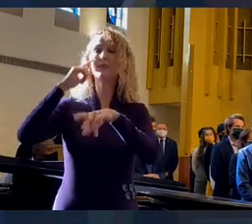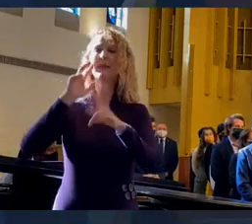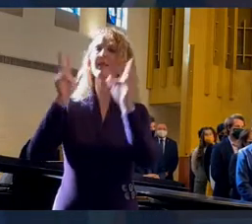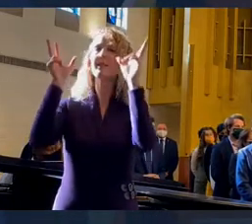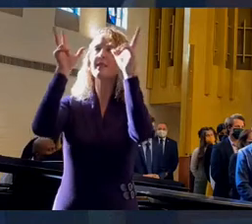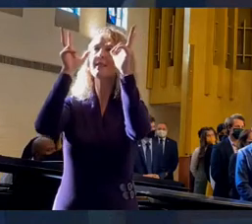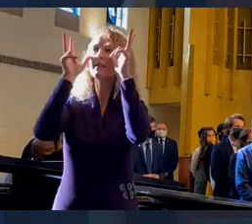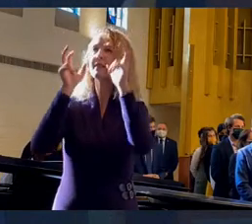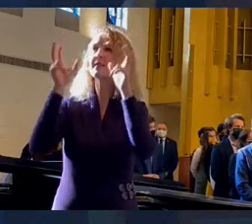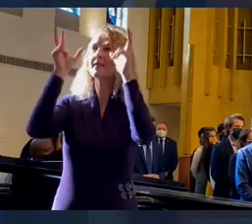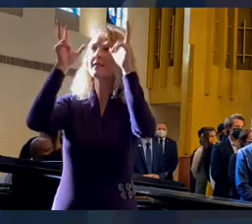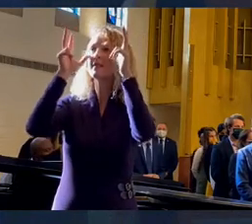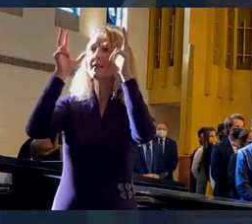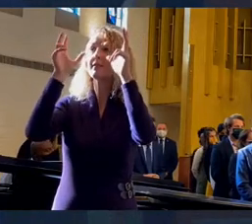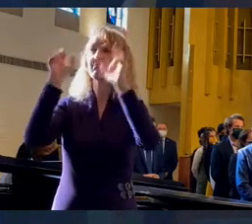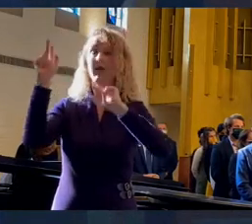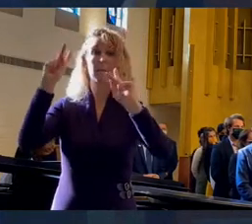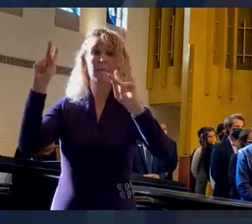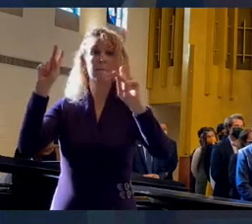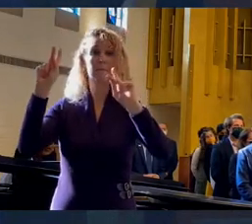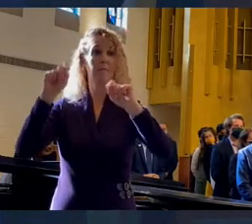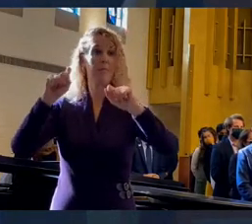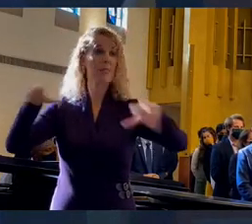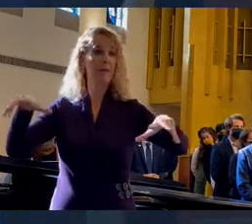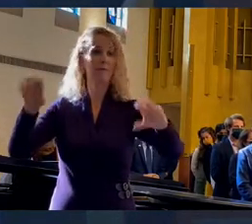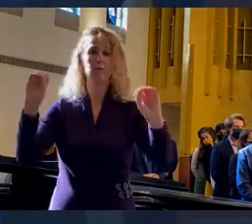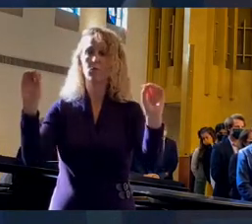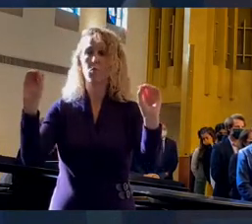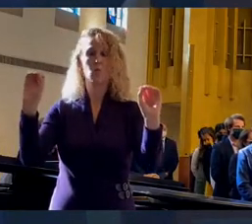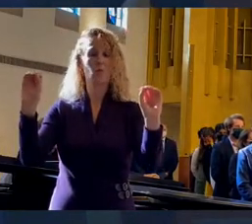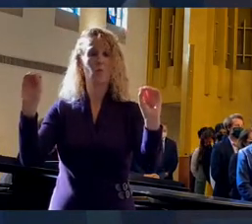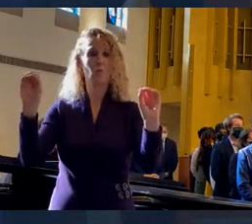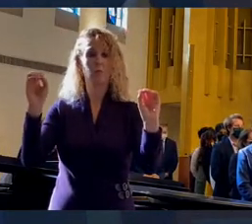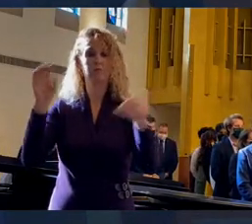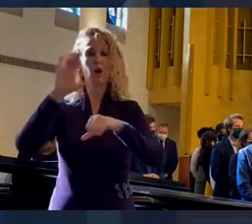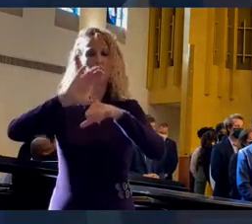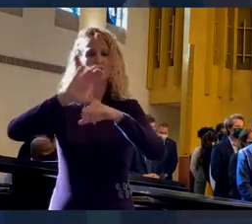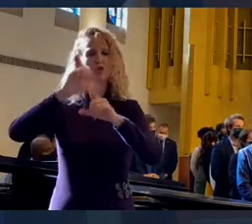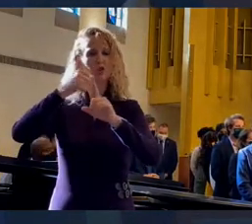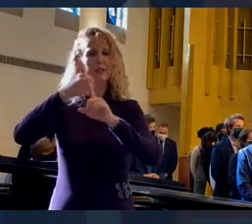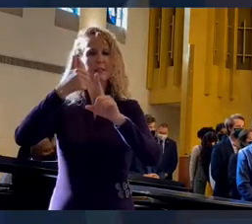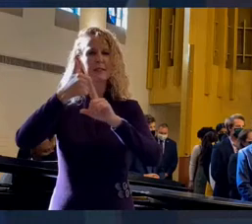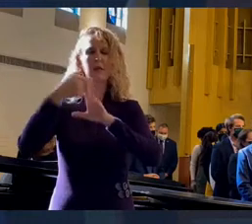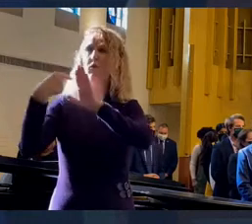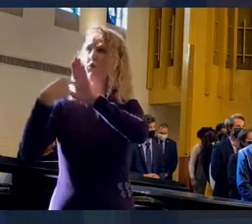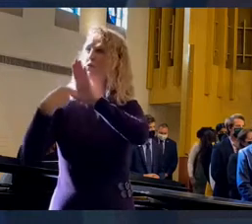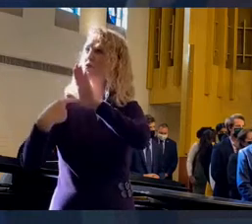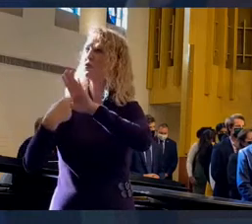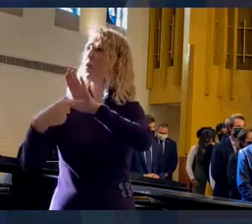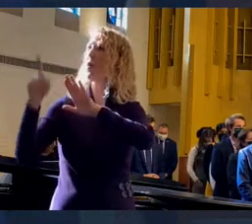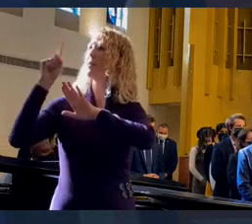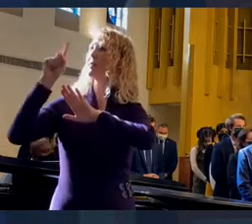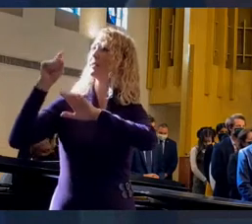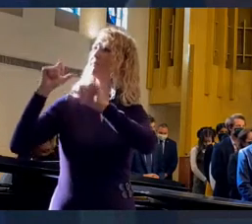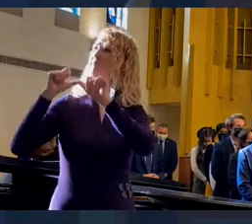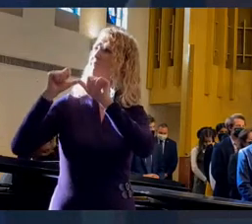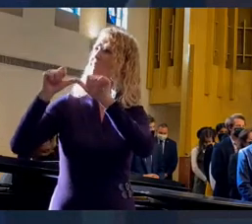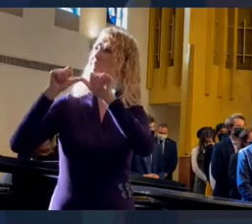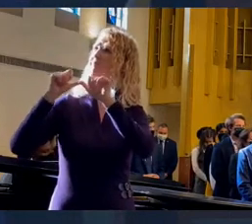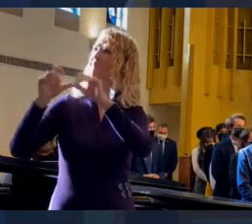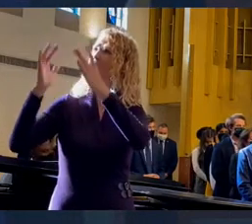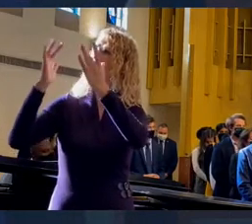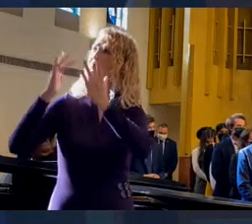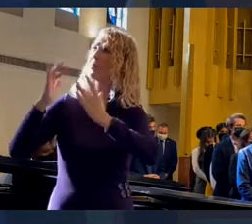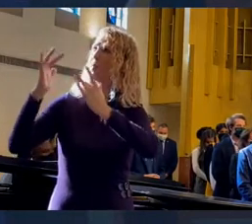church that leaves no one out and no one behind, a church that is a sacrament of God's tender and steadfast